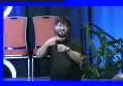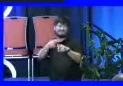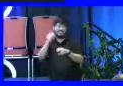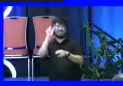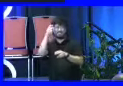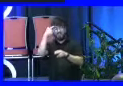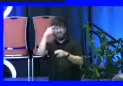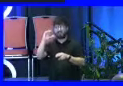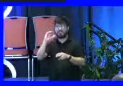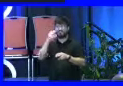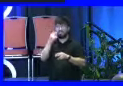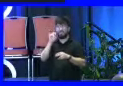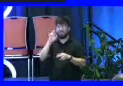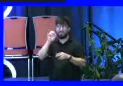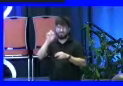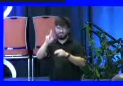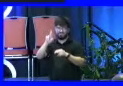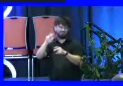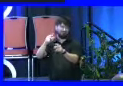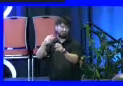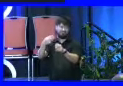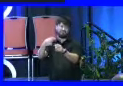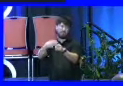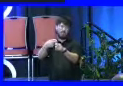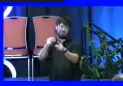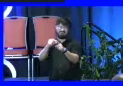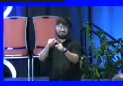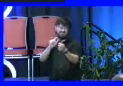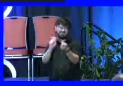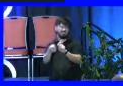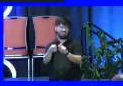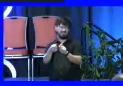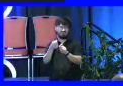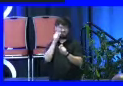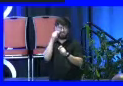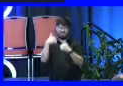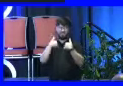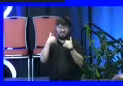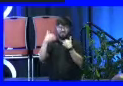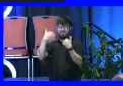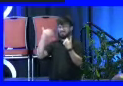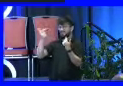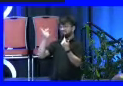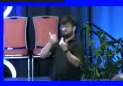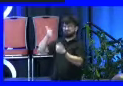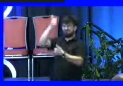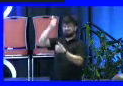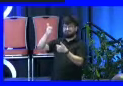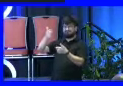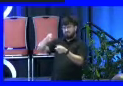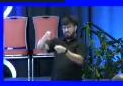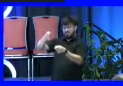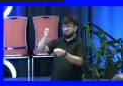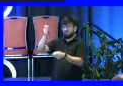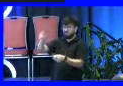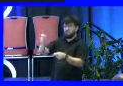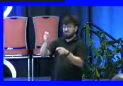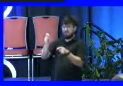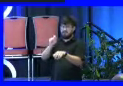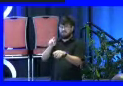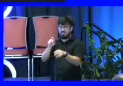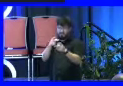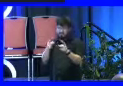right? So how about you go ahead and change that term so you don't appear as if you have this like authoritarian position over everything. It really ties back to the